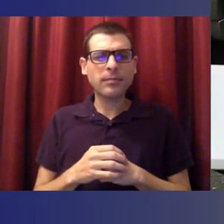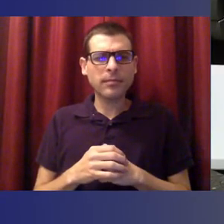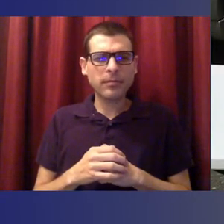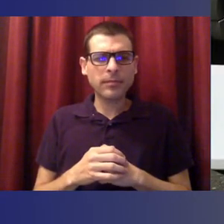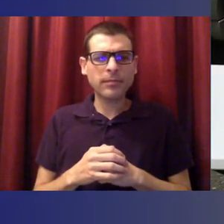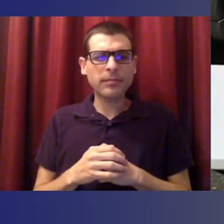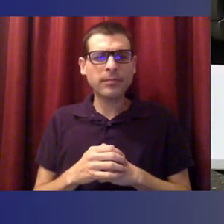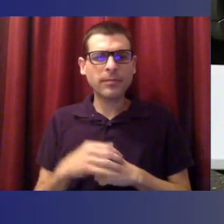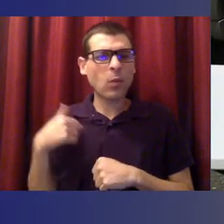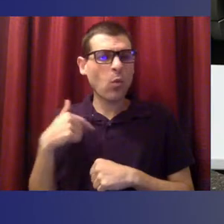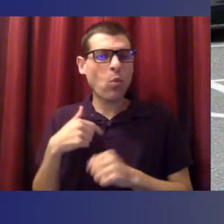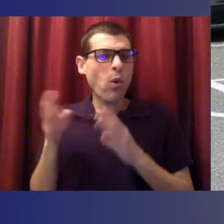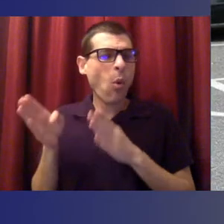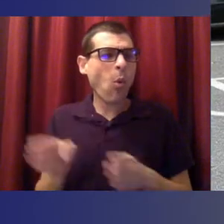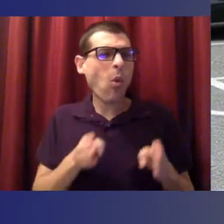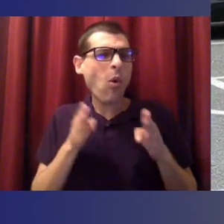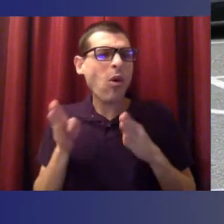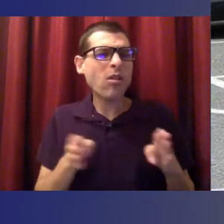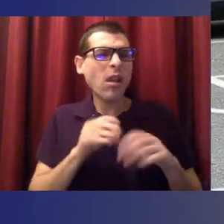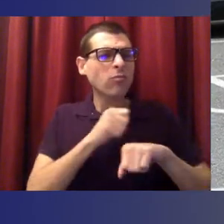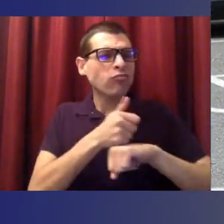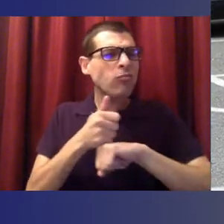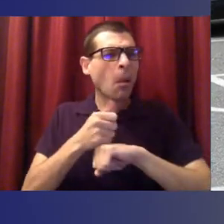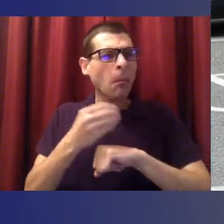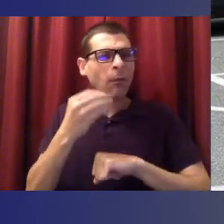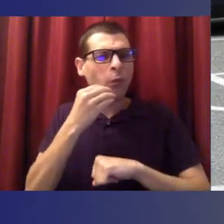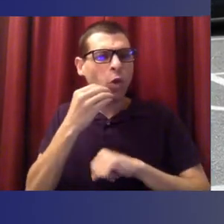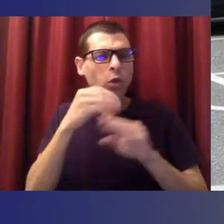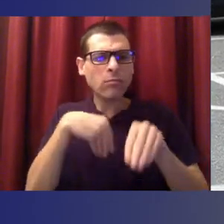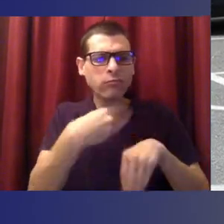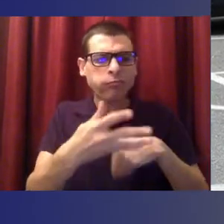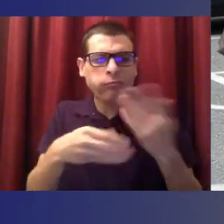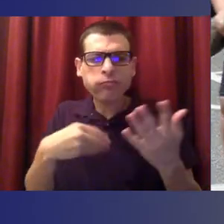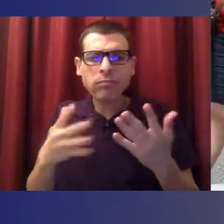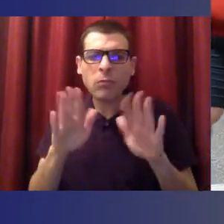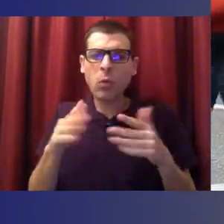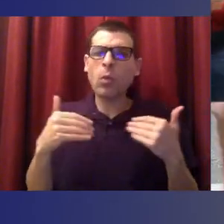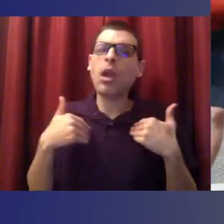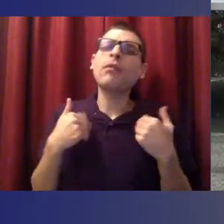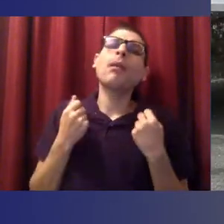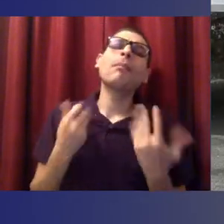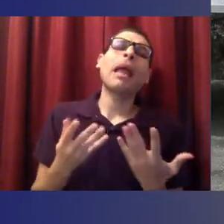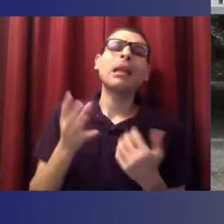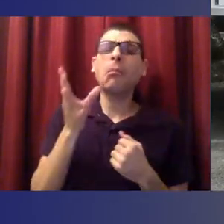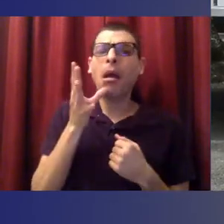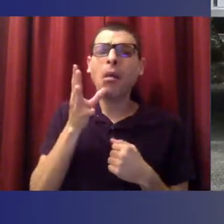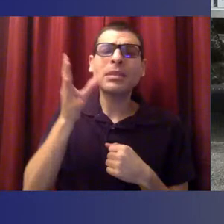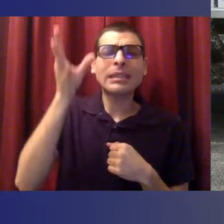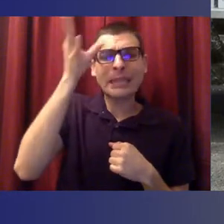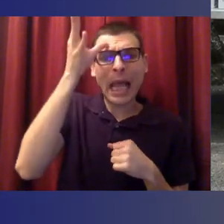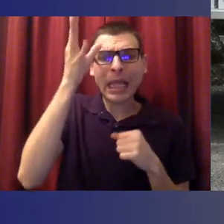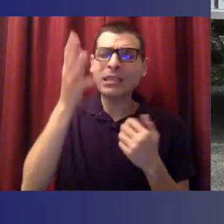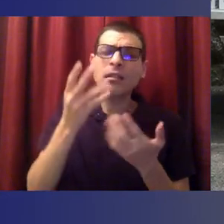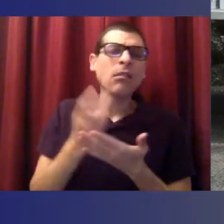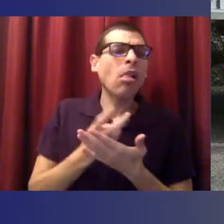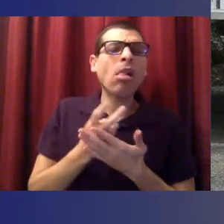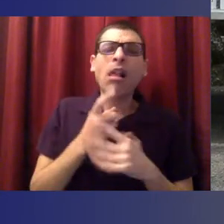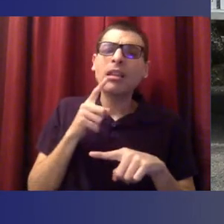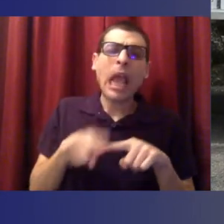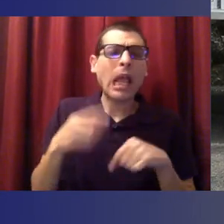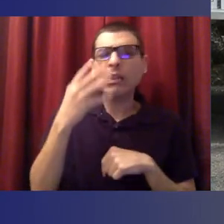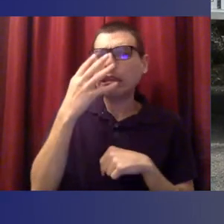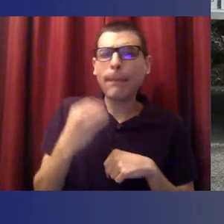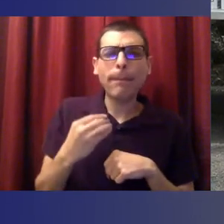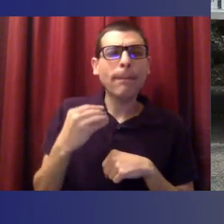To organize meals. I have these moms and dads who say we can't really sleep because of the burden that they